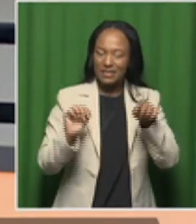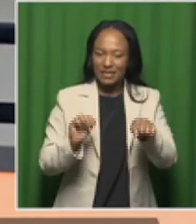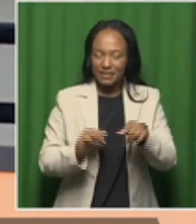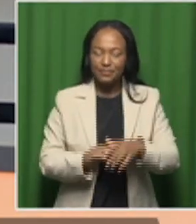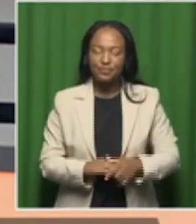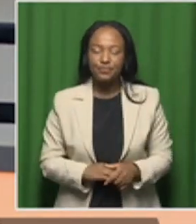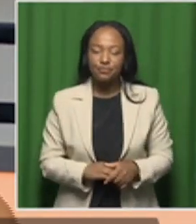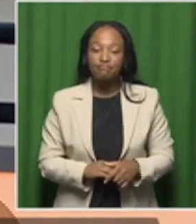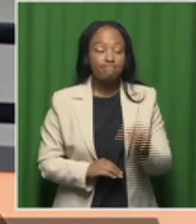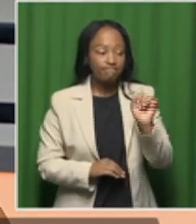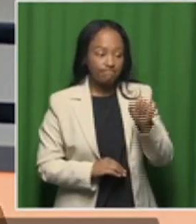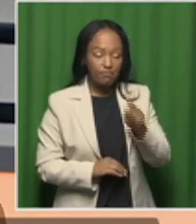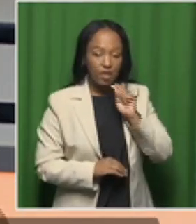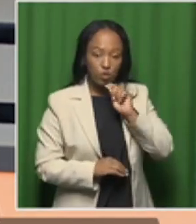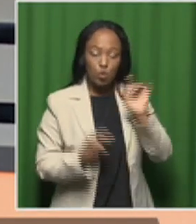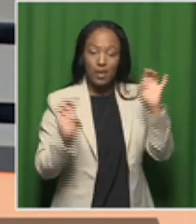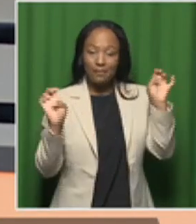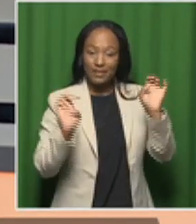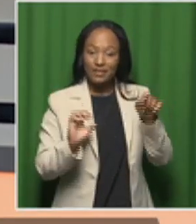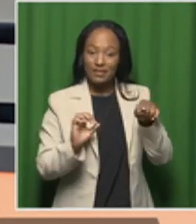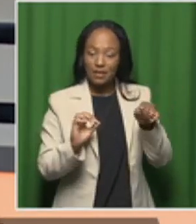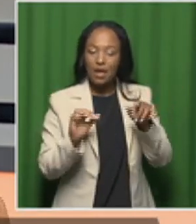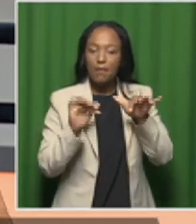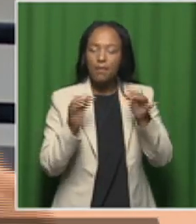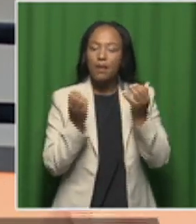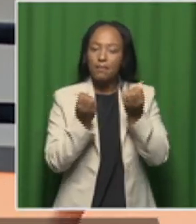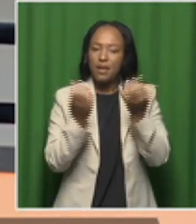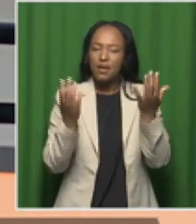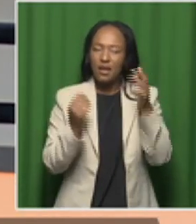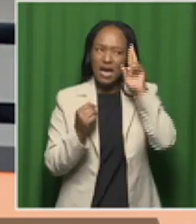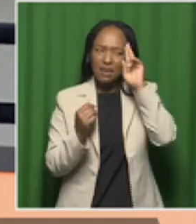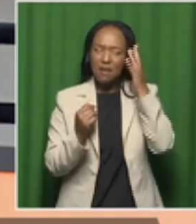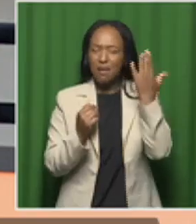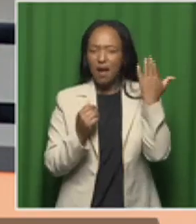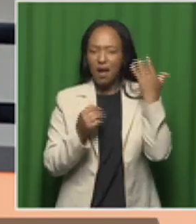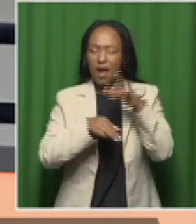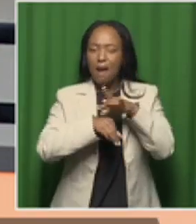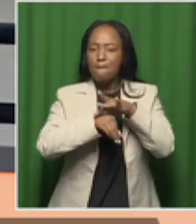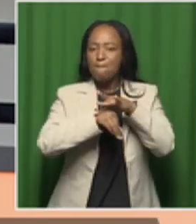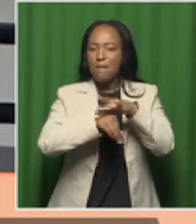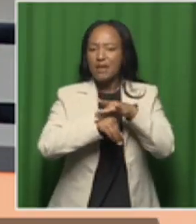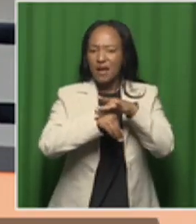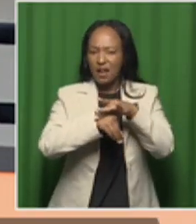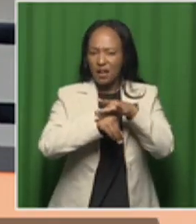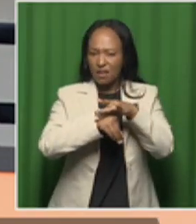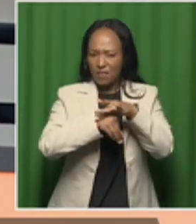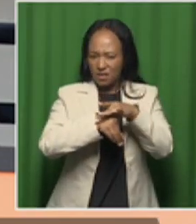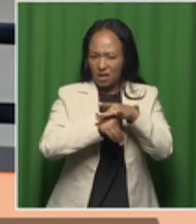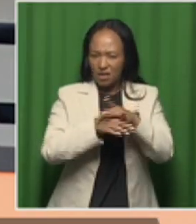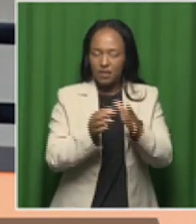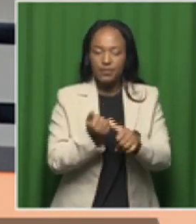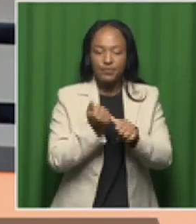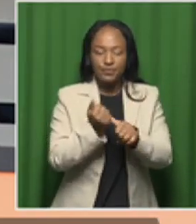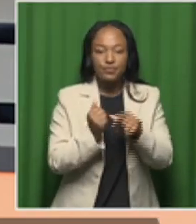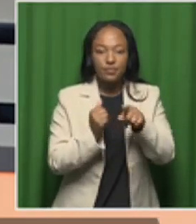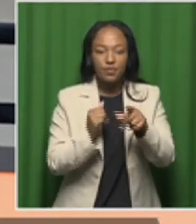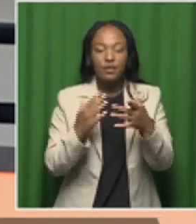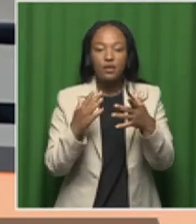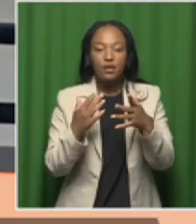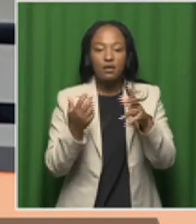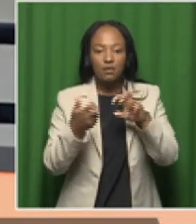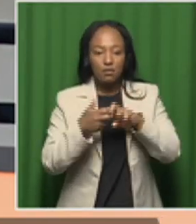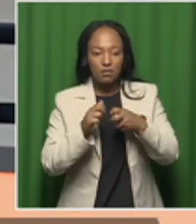an emergency, and the problem is that so many of us, I mean, I remember I did a medical aid course many years ago and I can't remember a single thing. And that's the